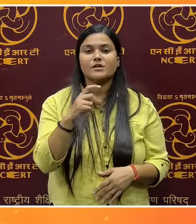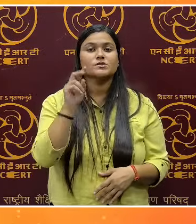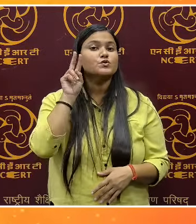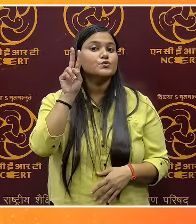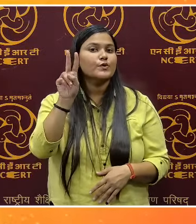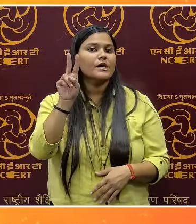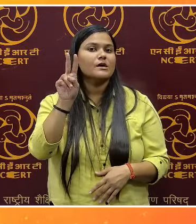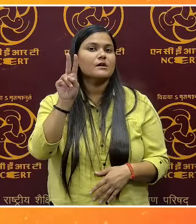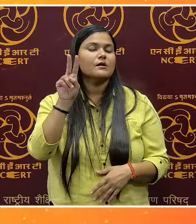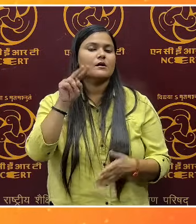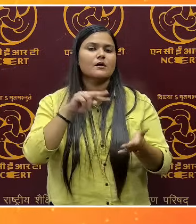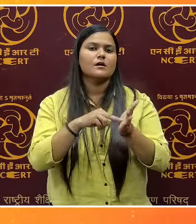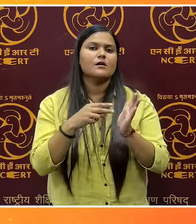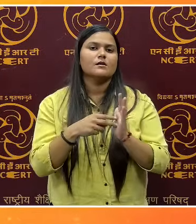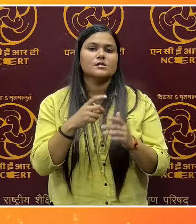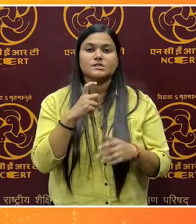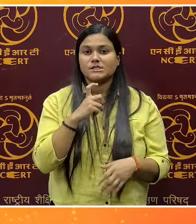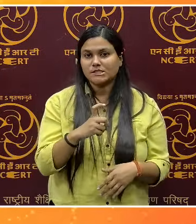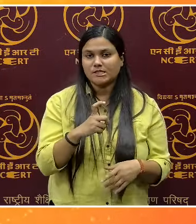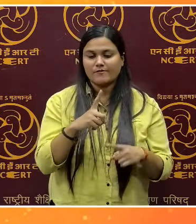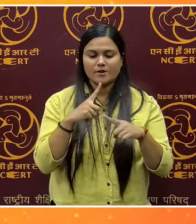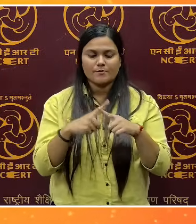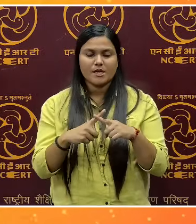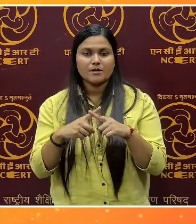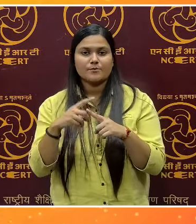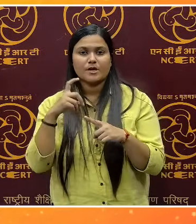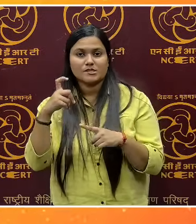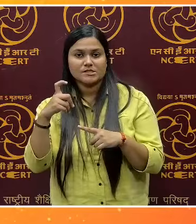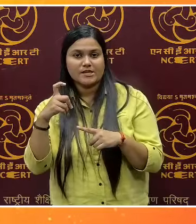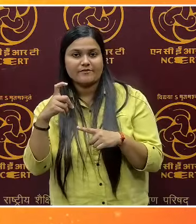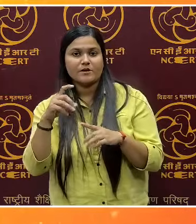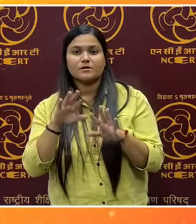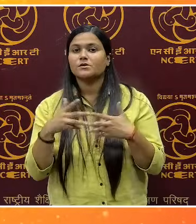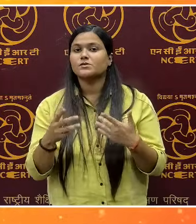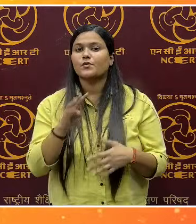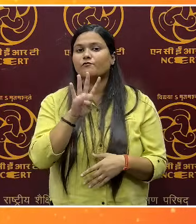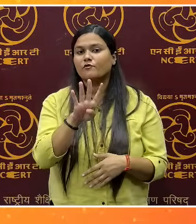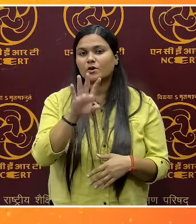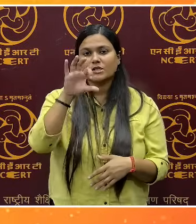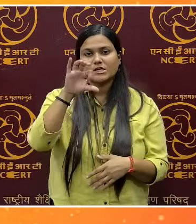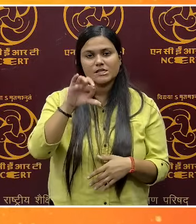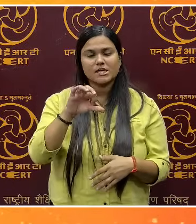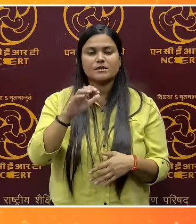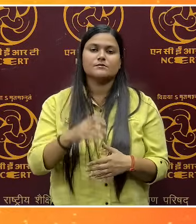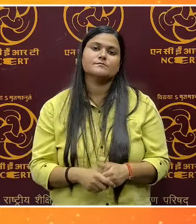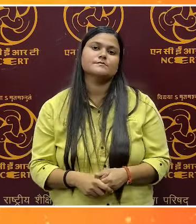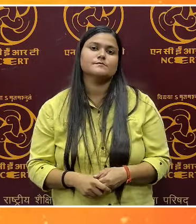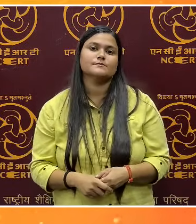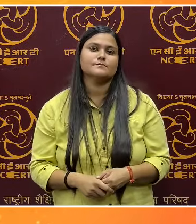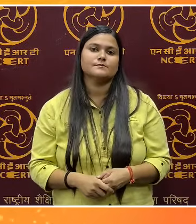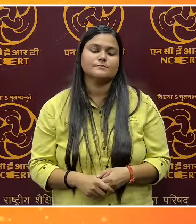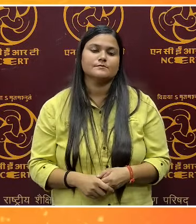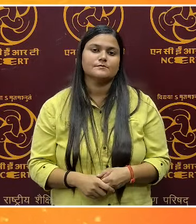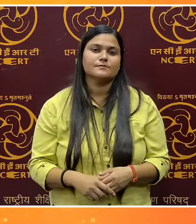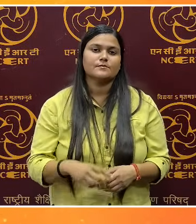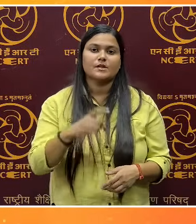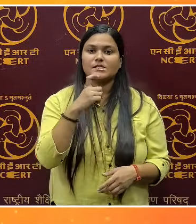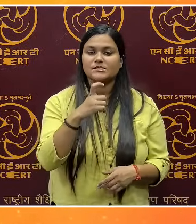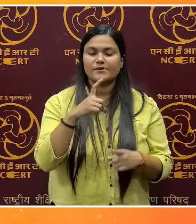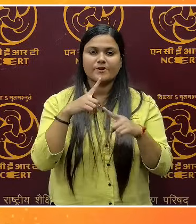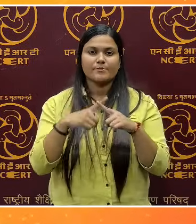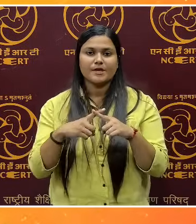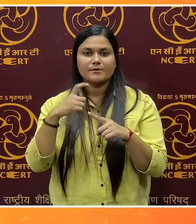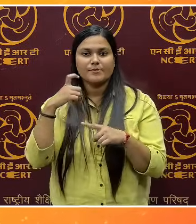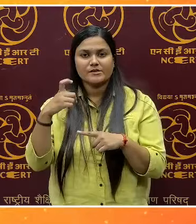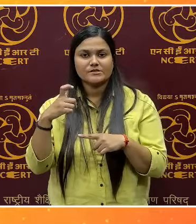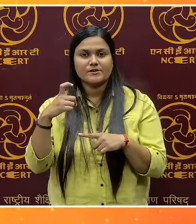That means 7 is multiplied 2 times. Okay. Okay. Into 2 to the power 3 Cube. means it